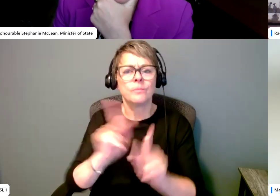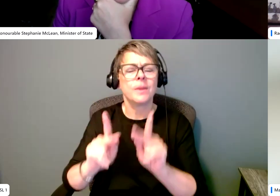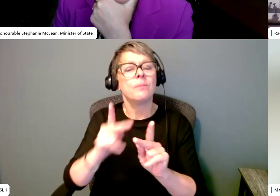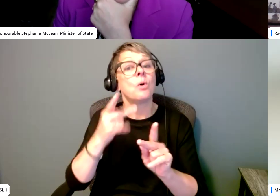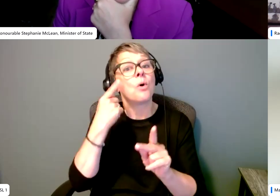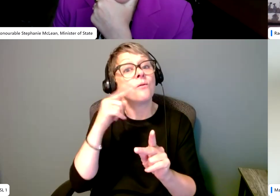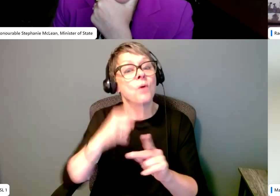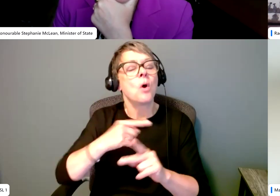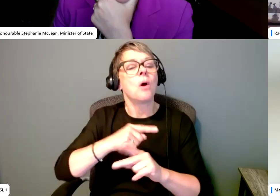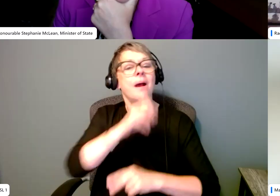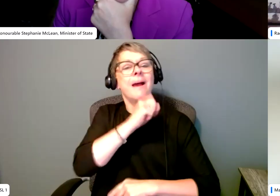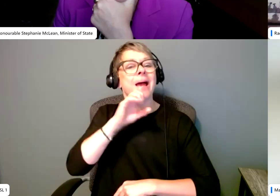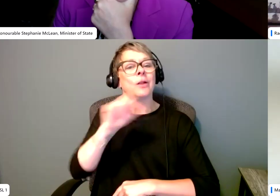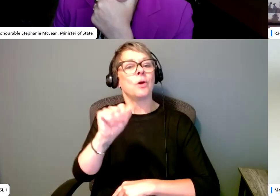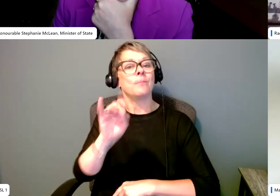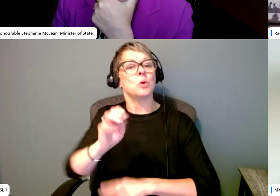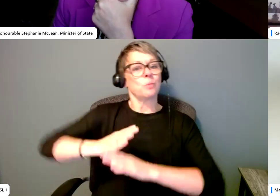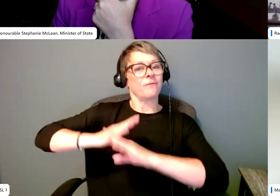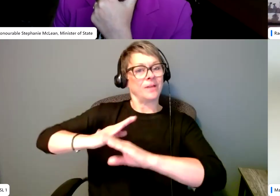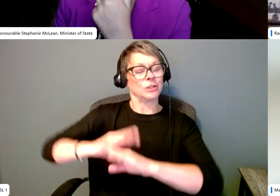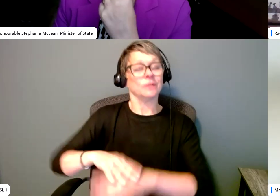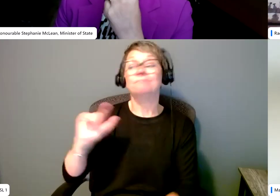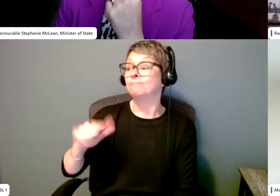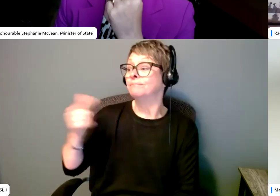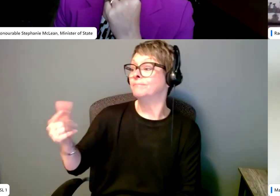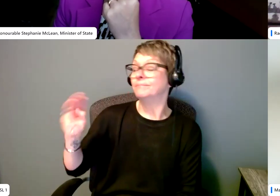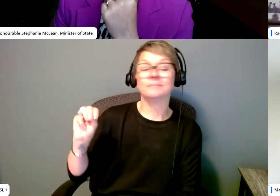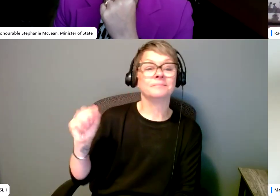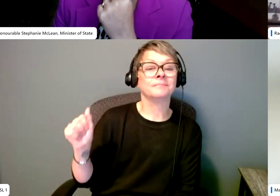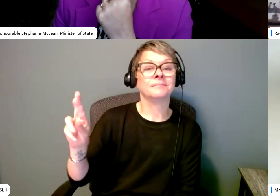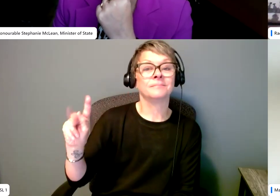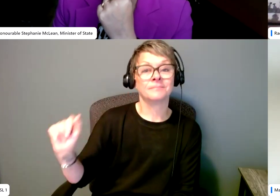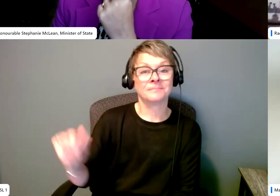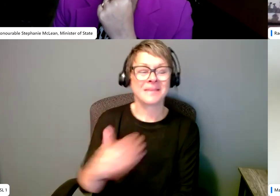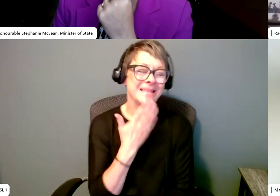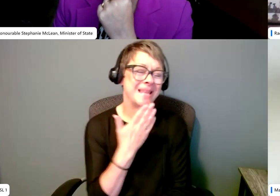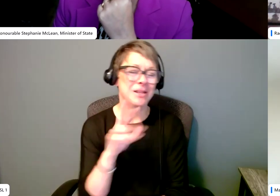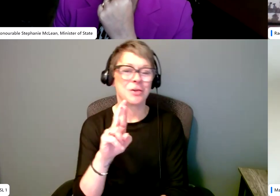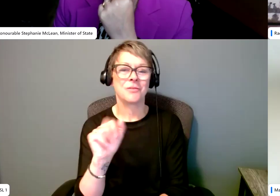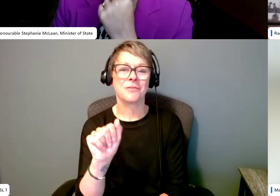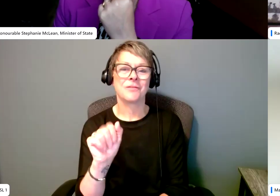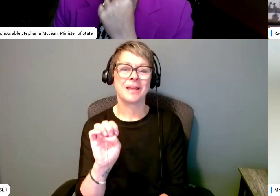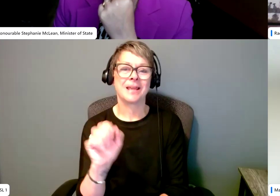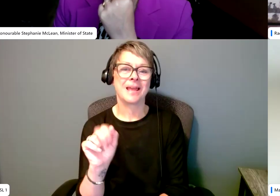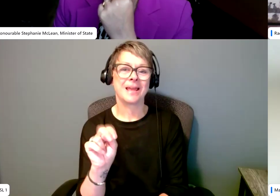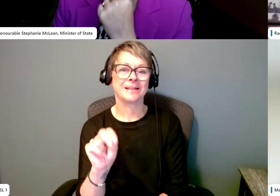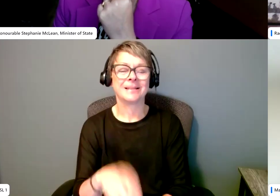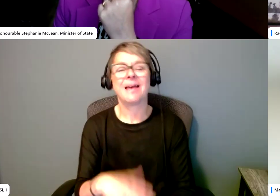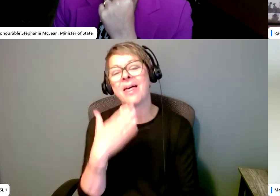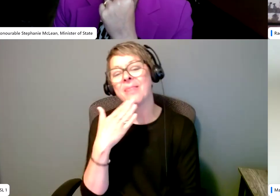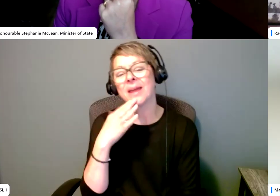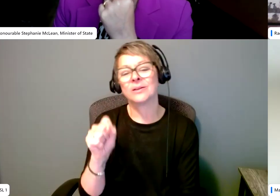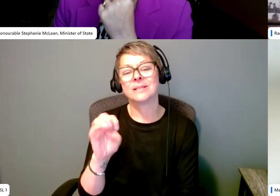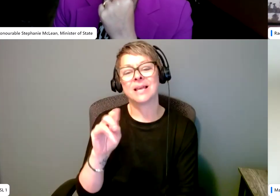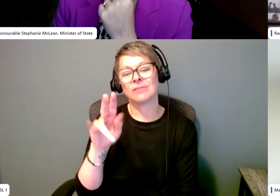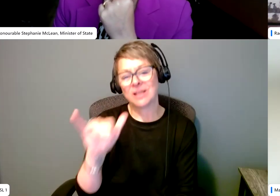So thank you again. Marta? Thank you, Rayanne. And thank you, Secretary and Laura, for